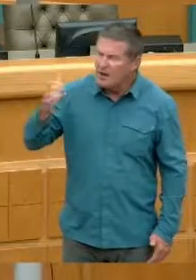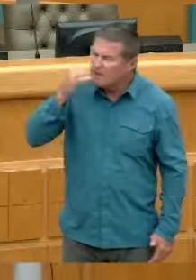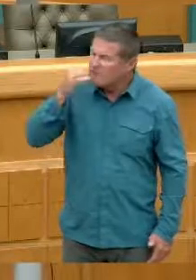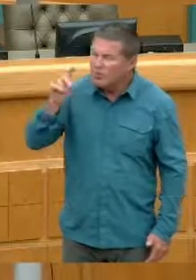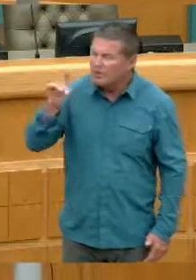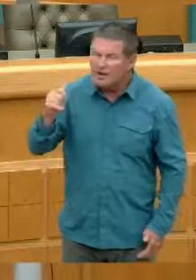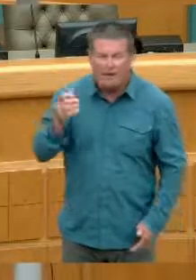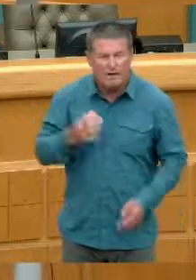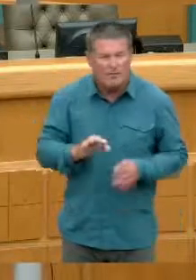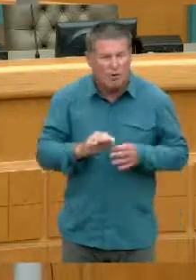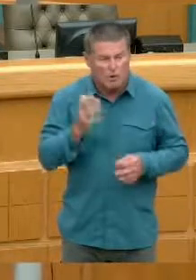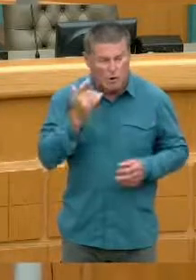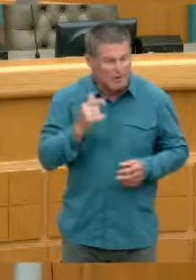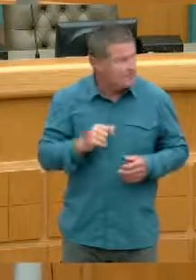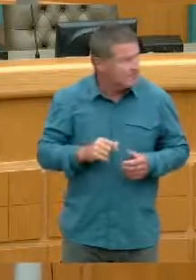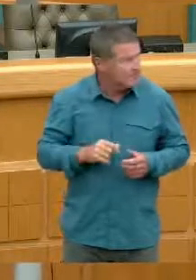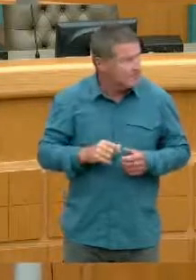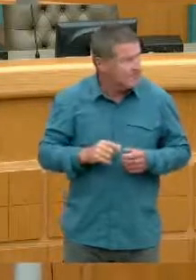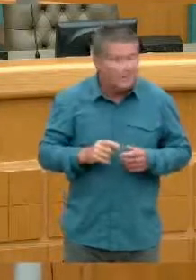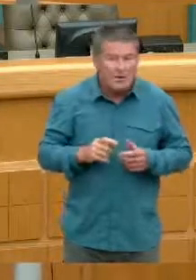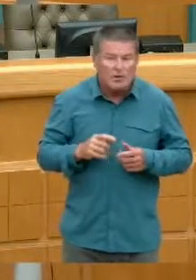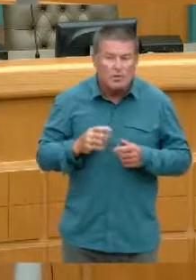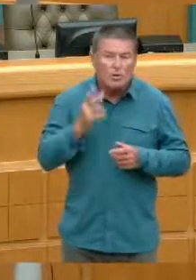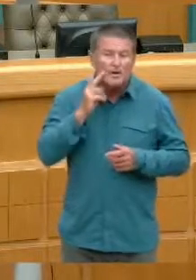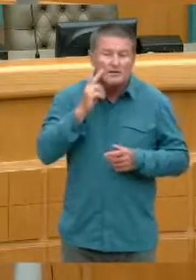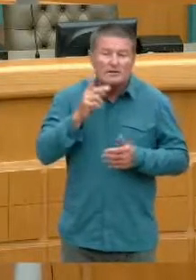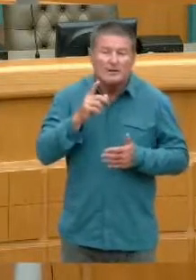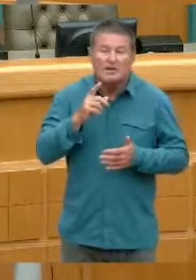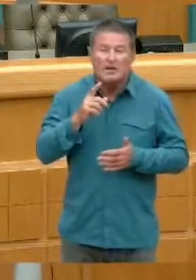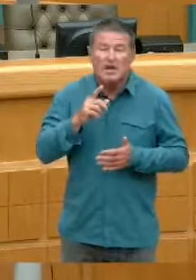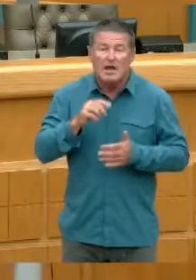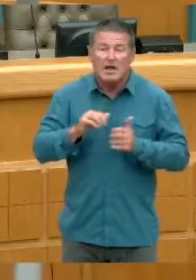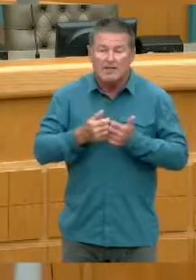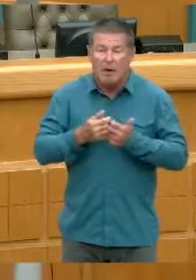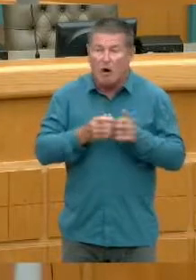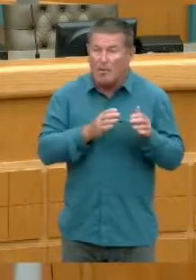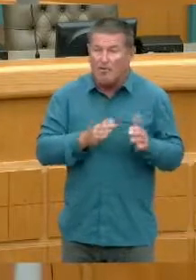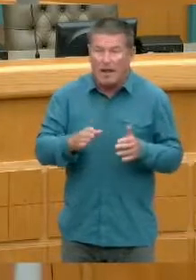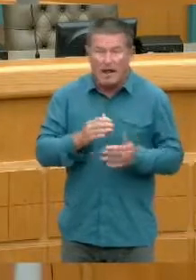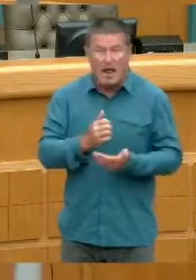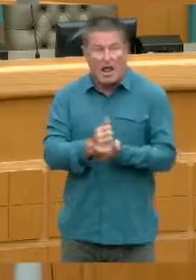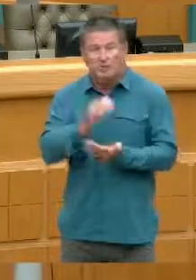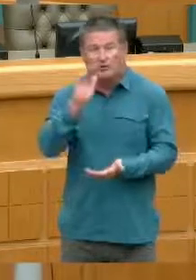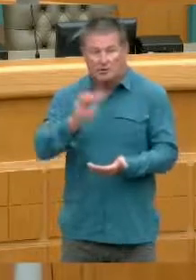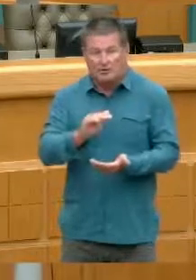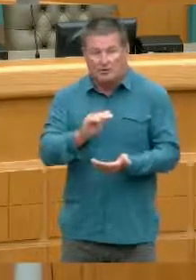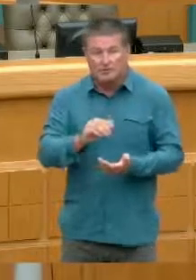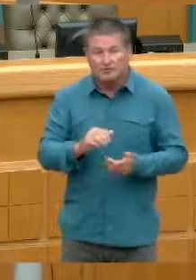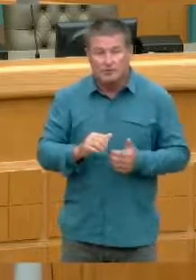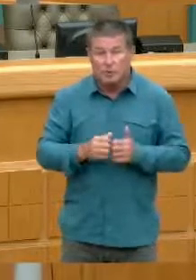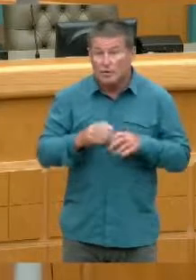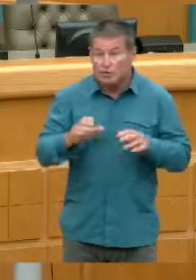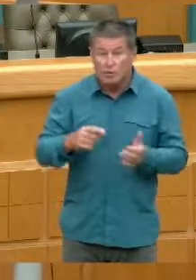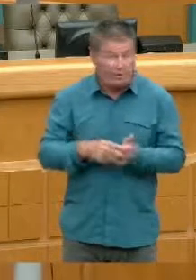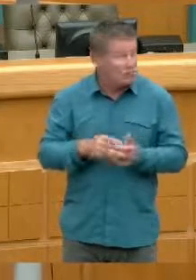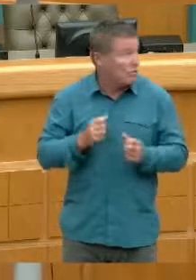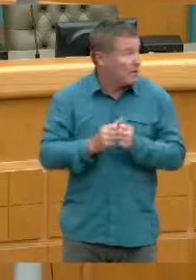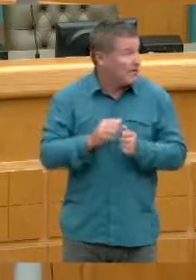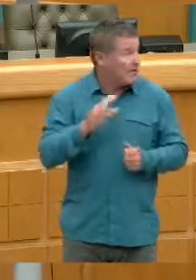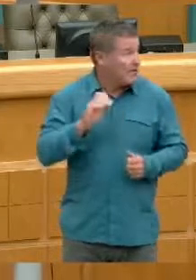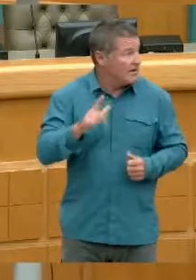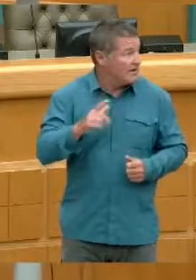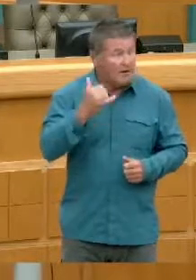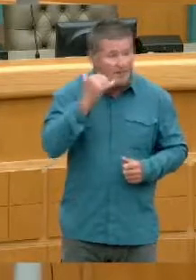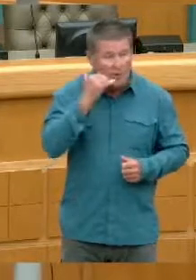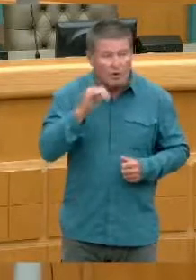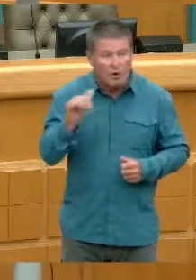us to evaluate the effectiveness of interventions that are in place in a way that we really can't do almost any other way. It also